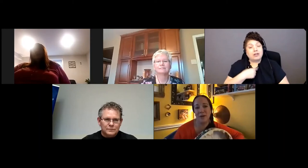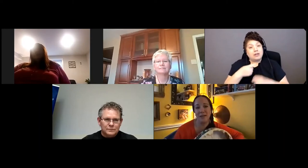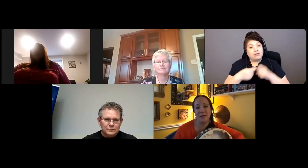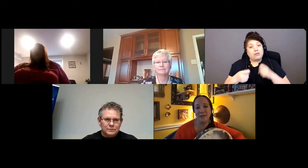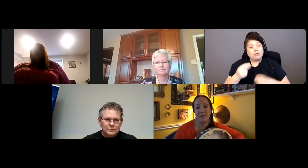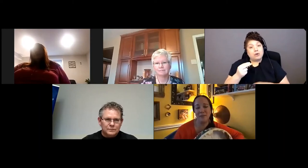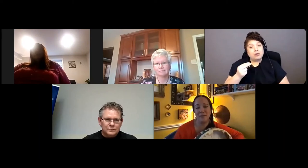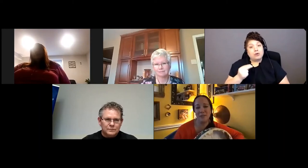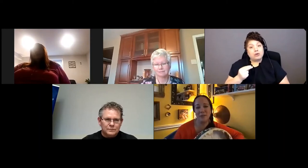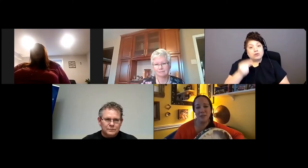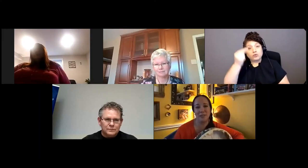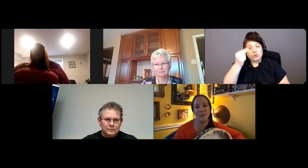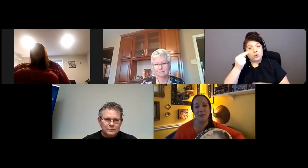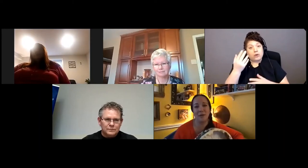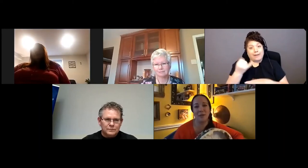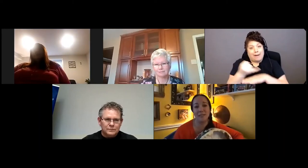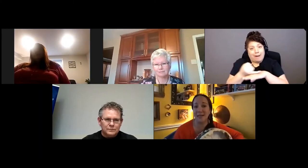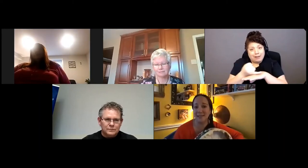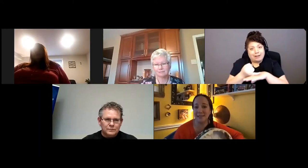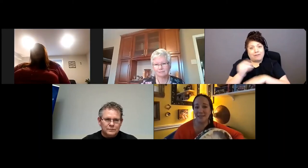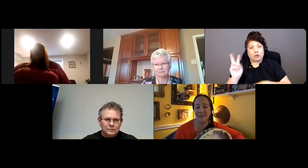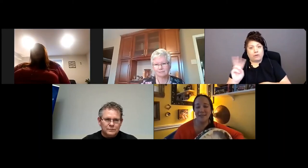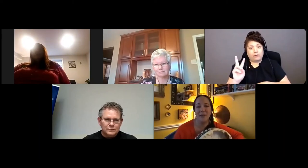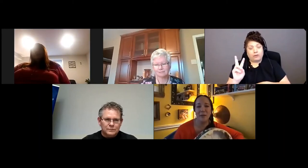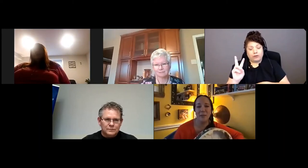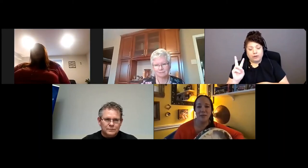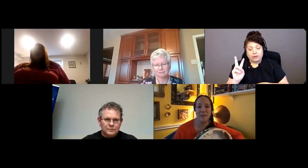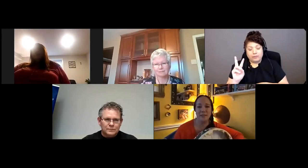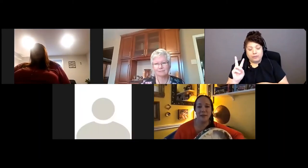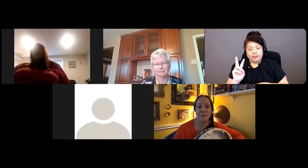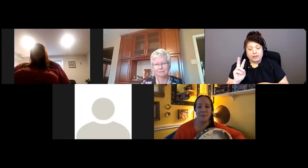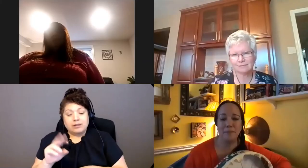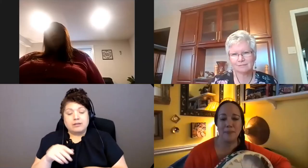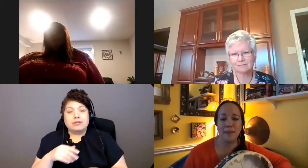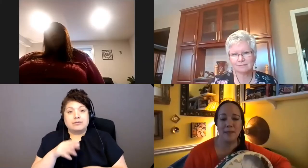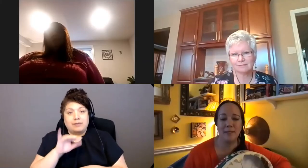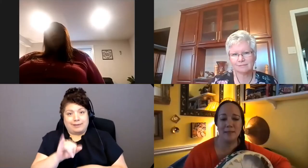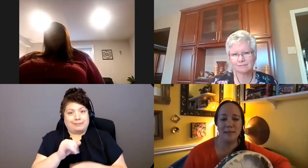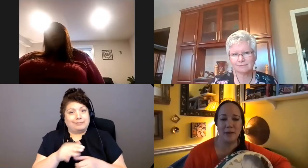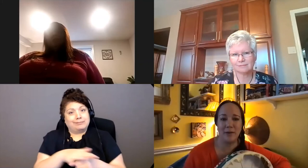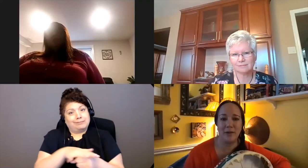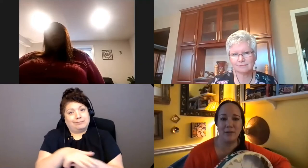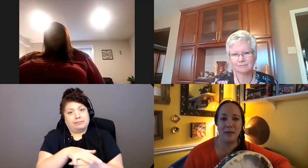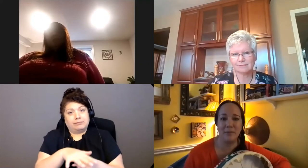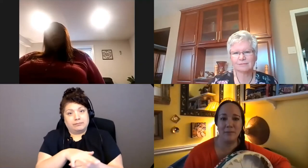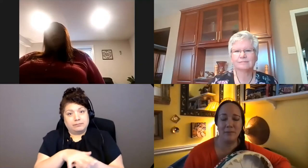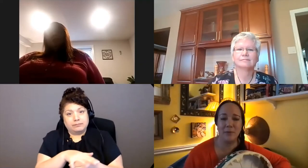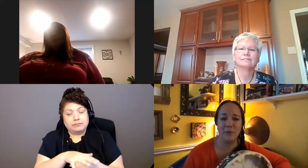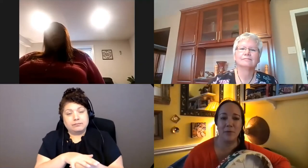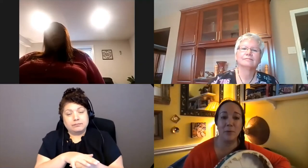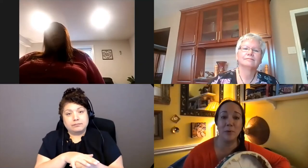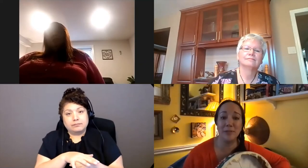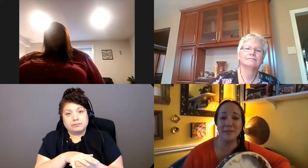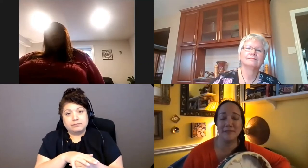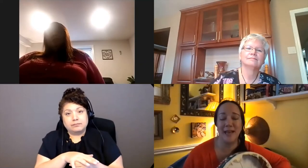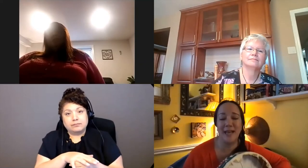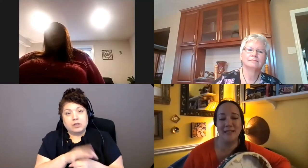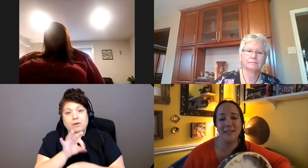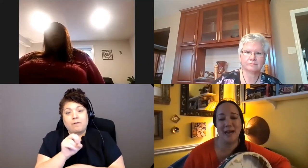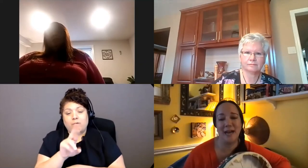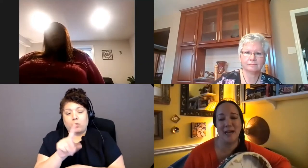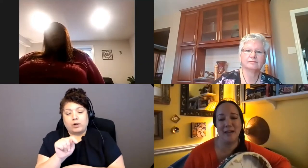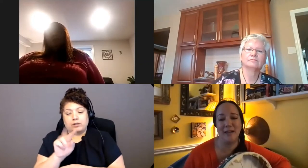Vancouver Island, which traditionally we called Saksis, but it's it's now called Fort Rupert,